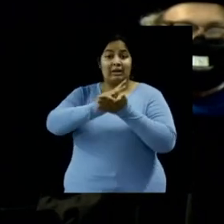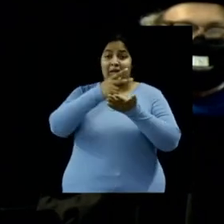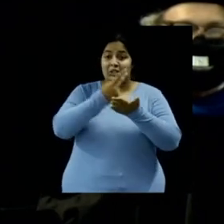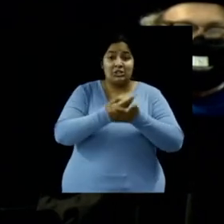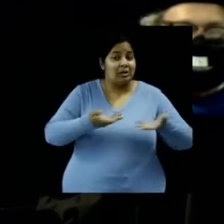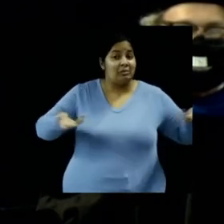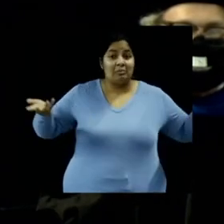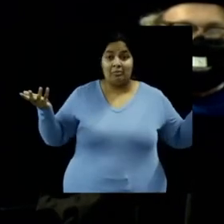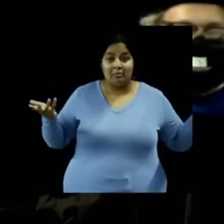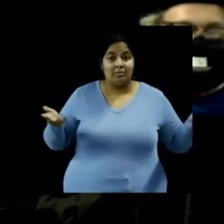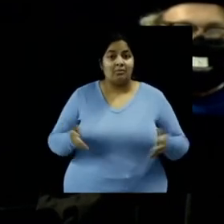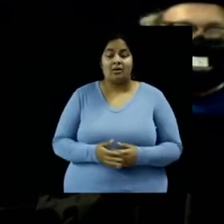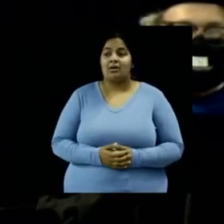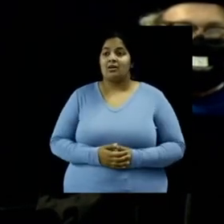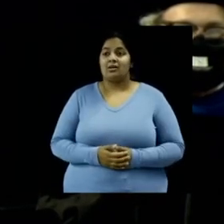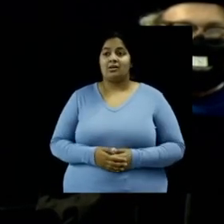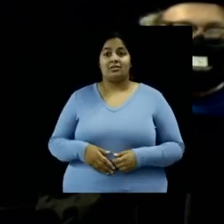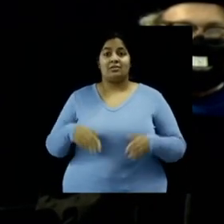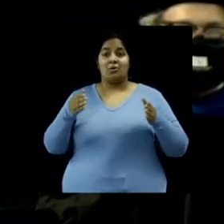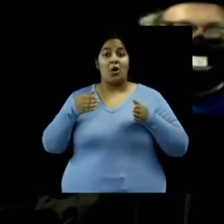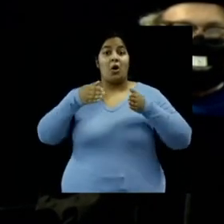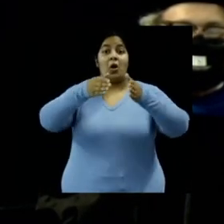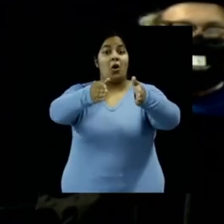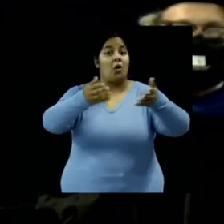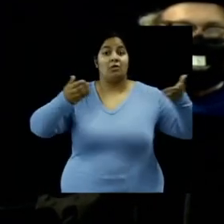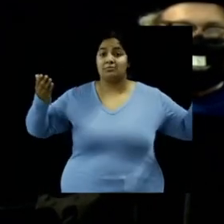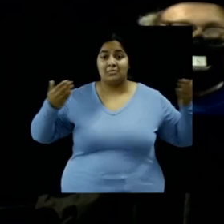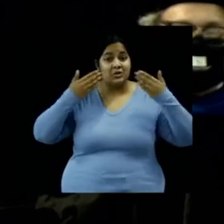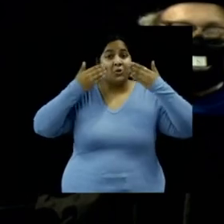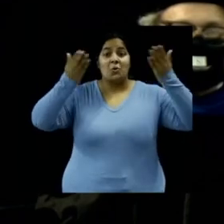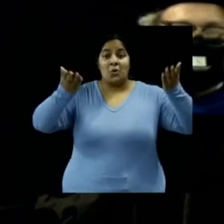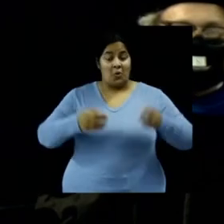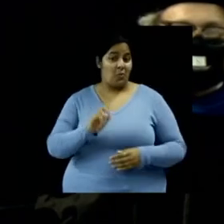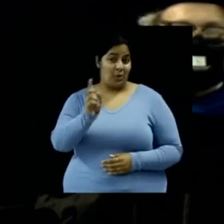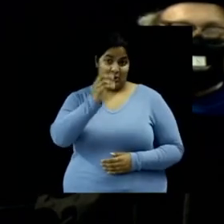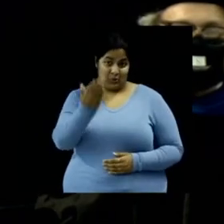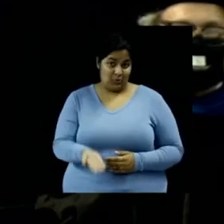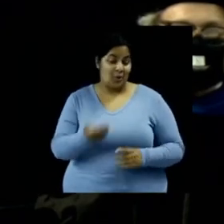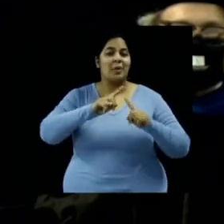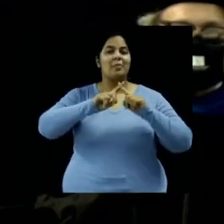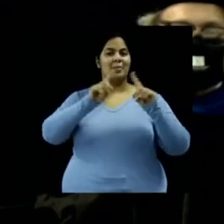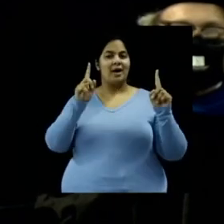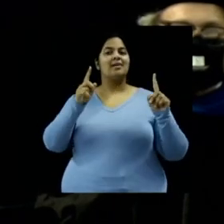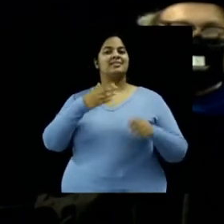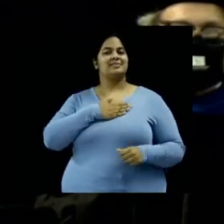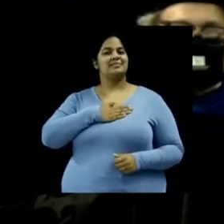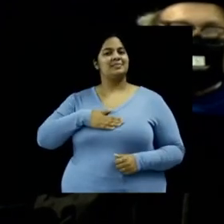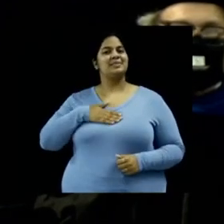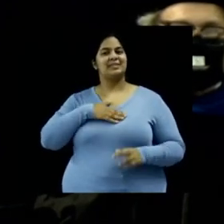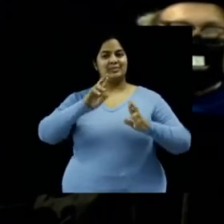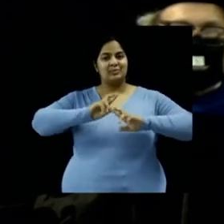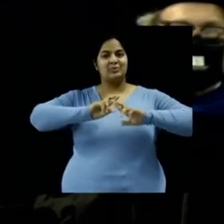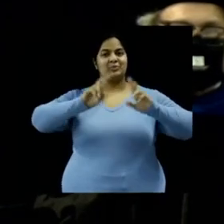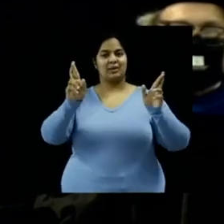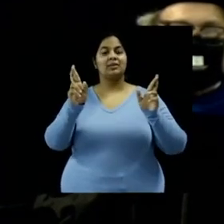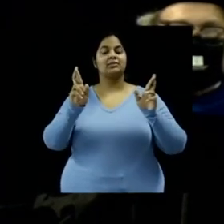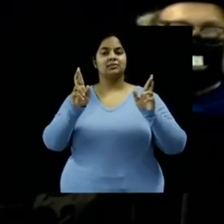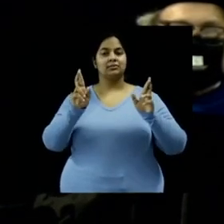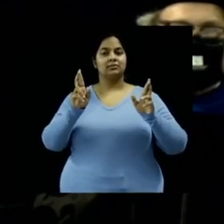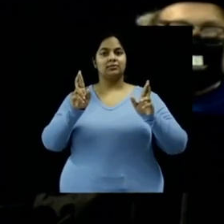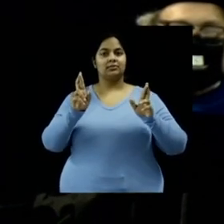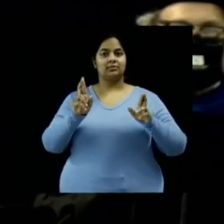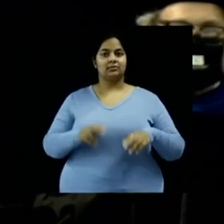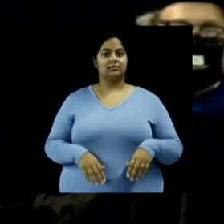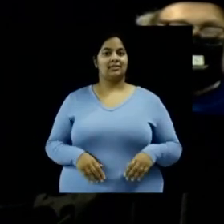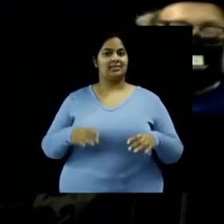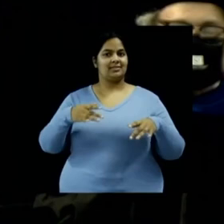kitchen, at the hall that you rented, wherever you may be right now, please be prepared to take place in